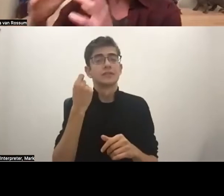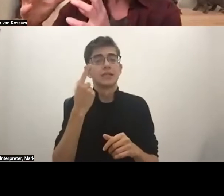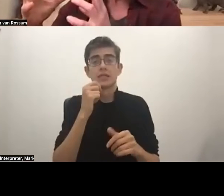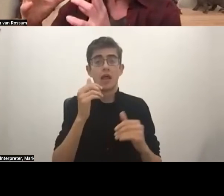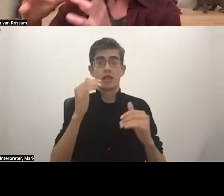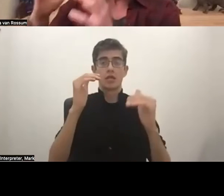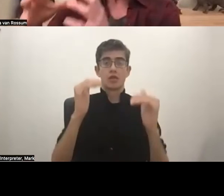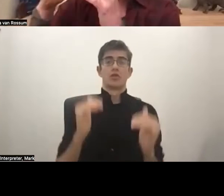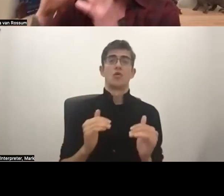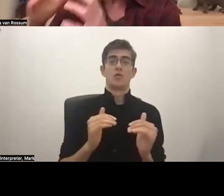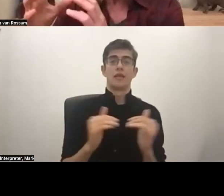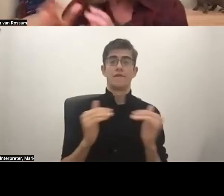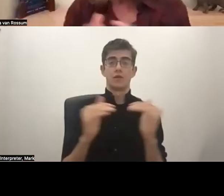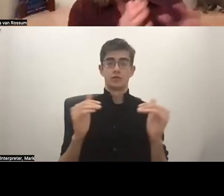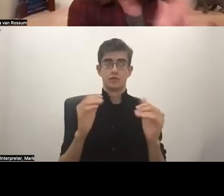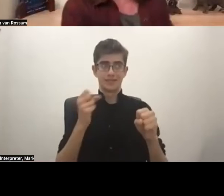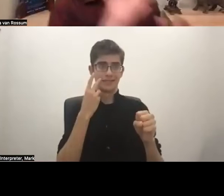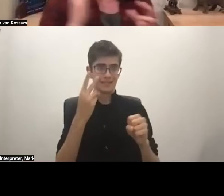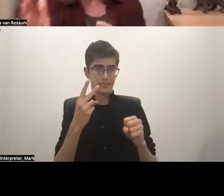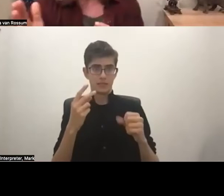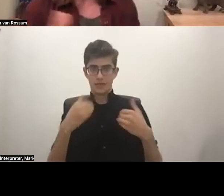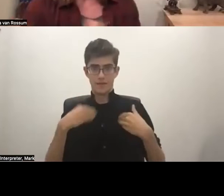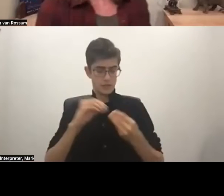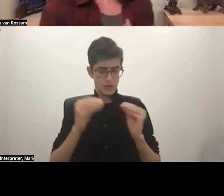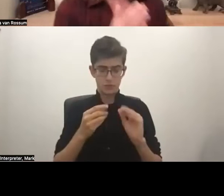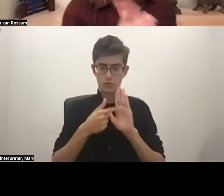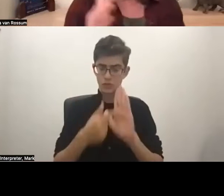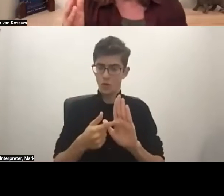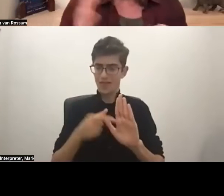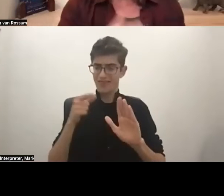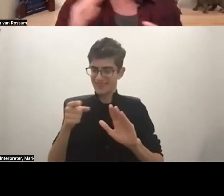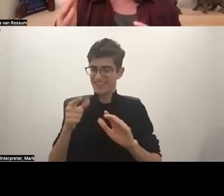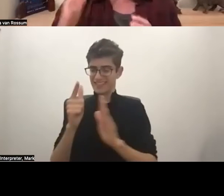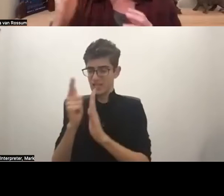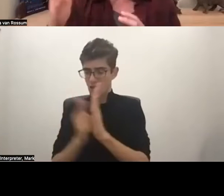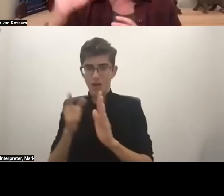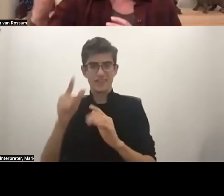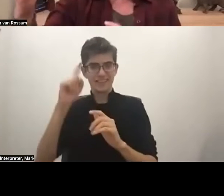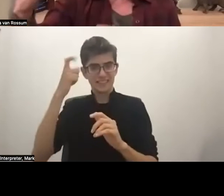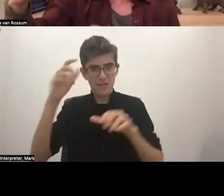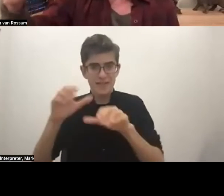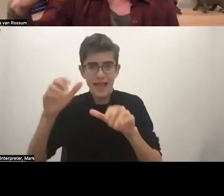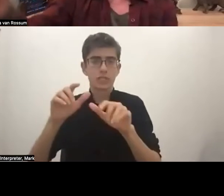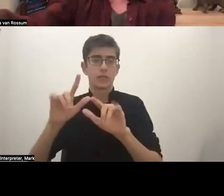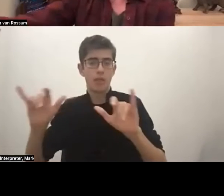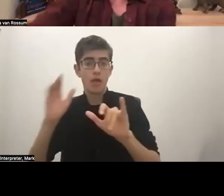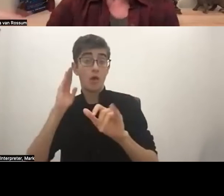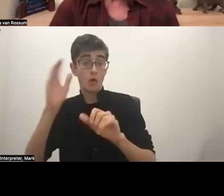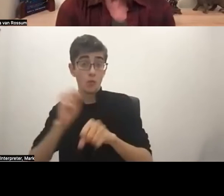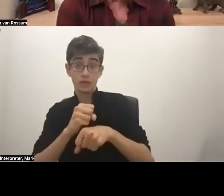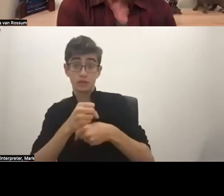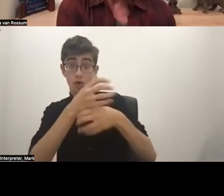show that there's a disproportionate impact that is happening or will happen because of government action and activity that